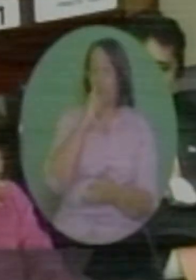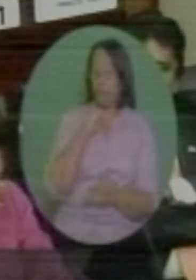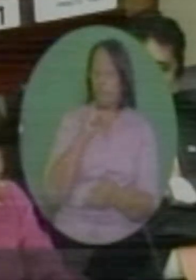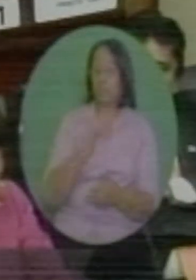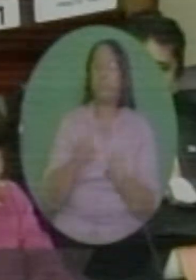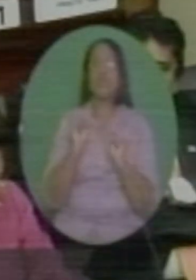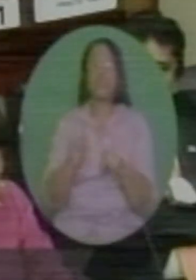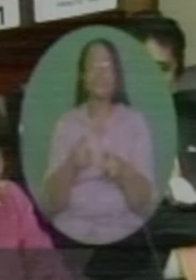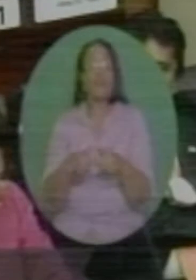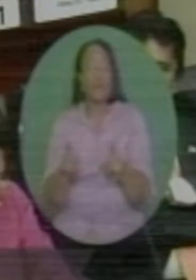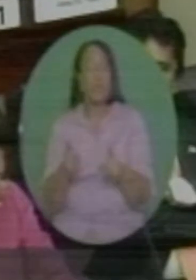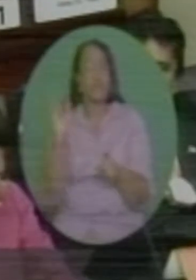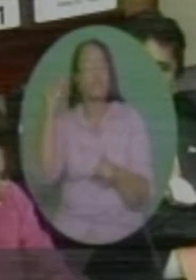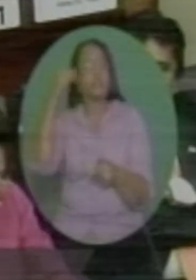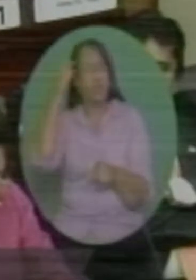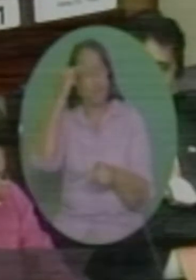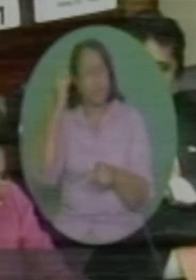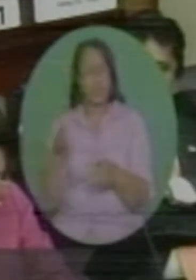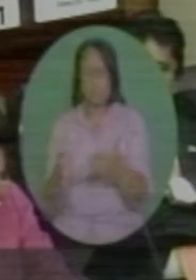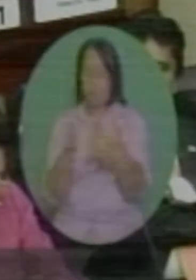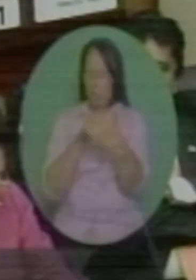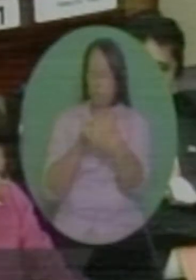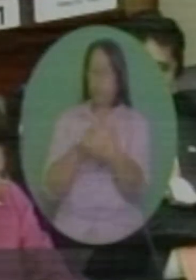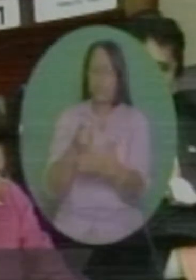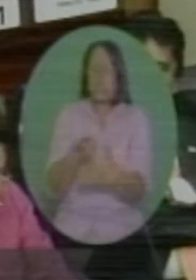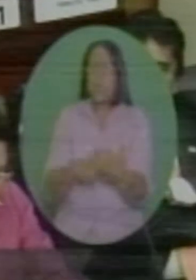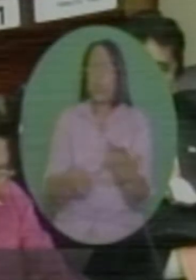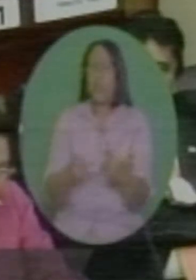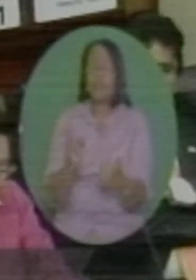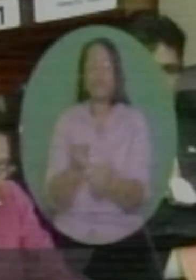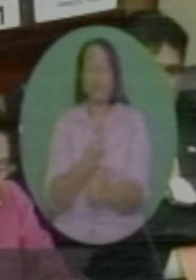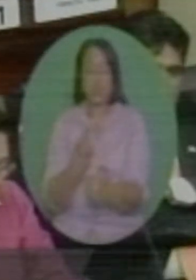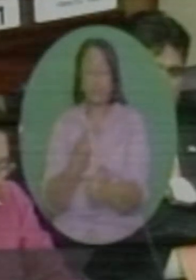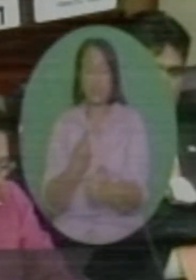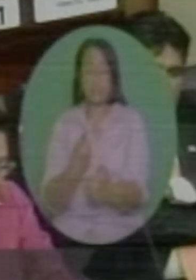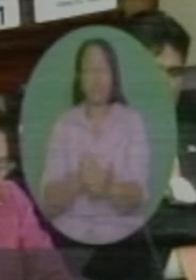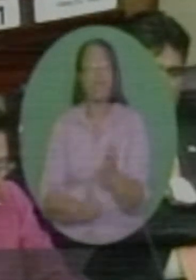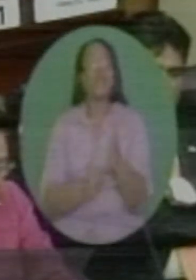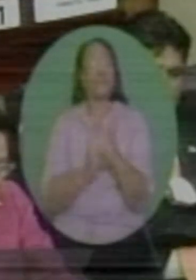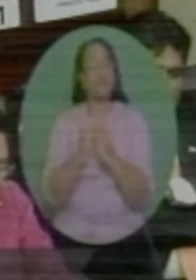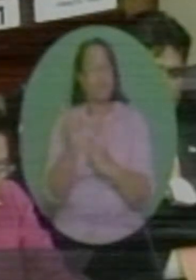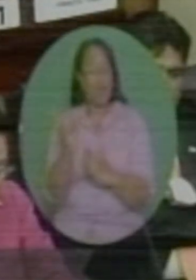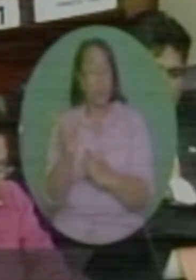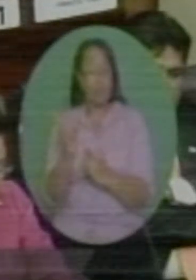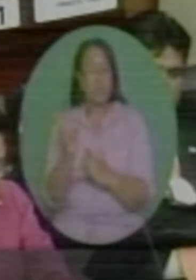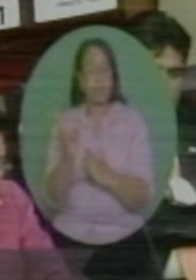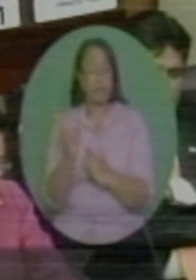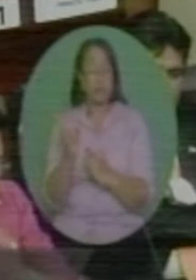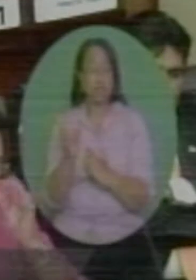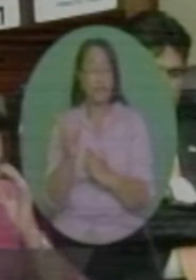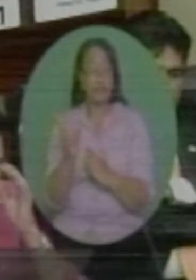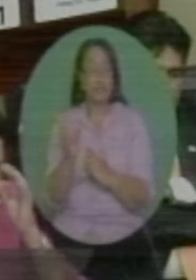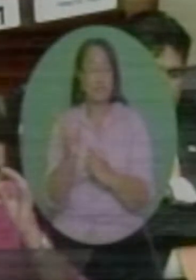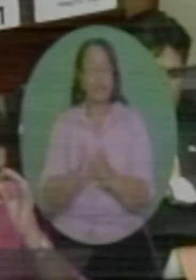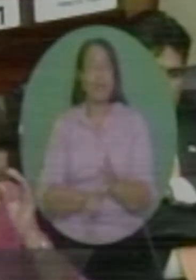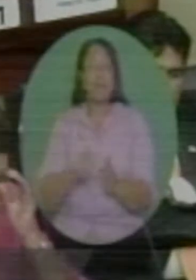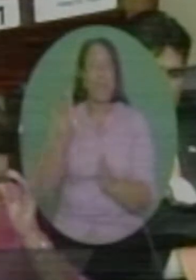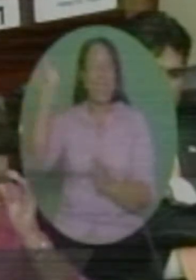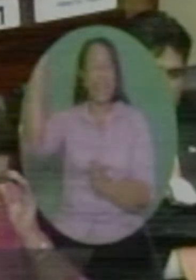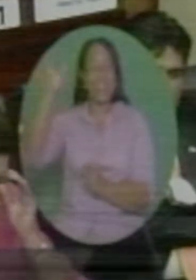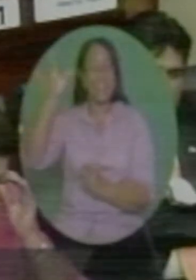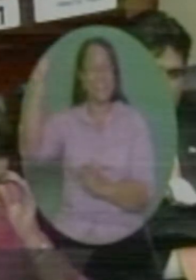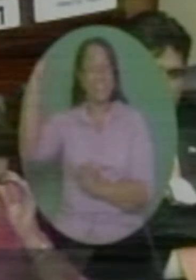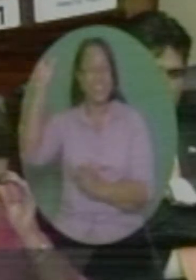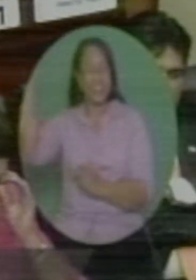that Trinidad and Tobago were in discussion with JetBlue, Apollo and WestJets Limited in getting flights to Trinidad and Tobago. We